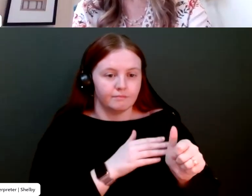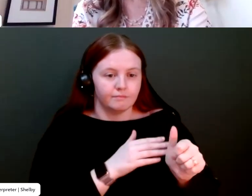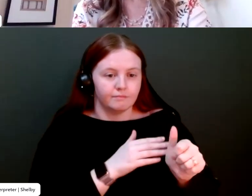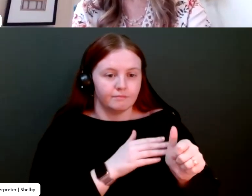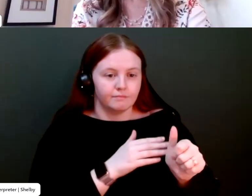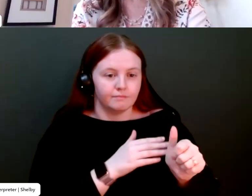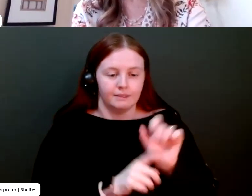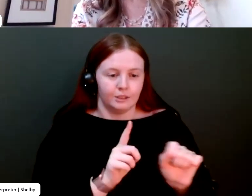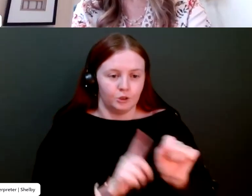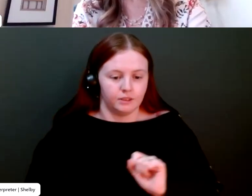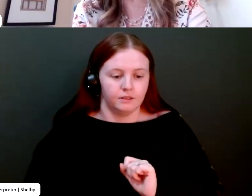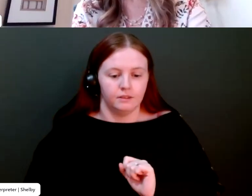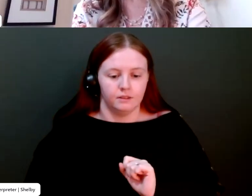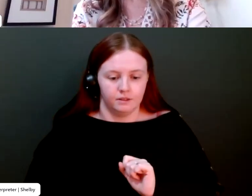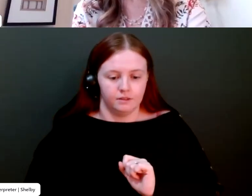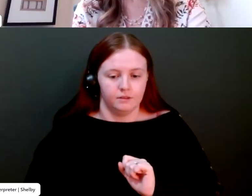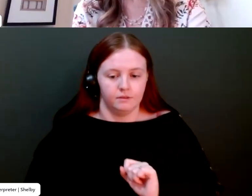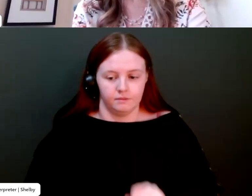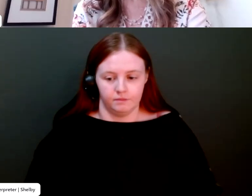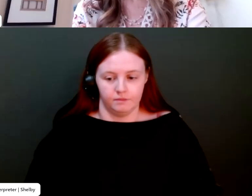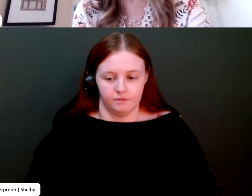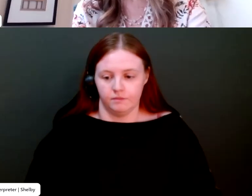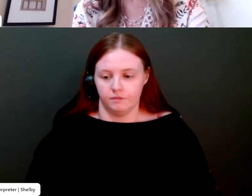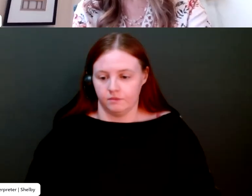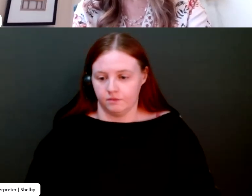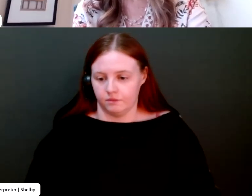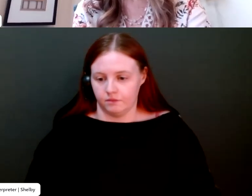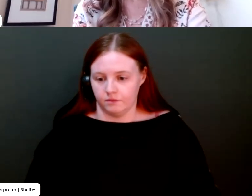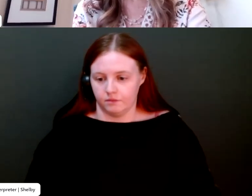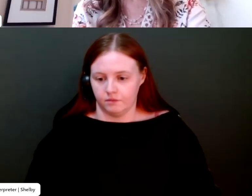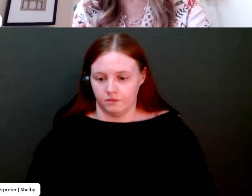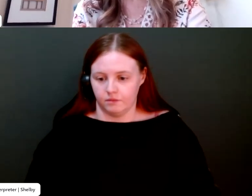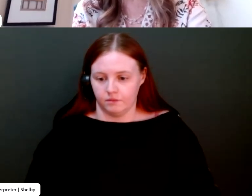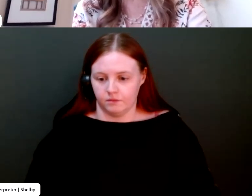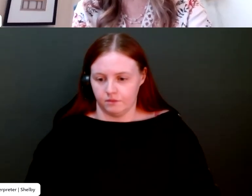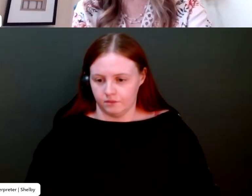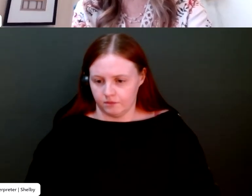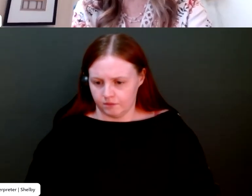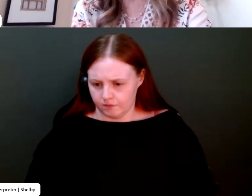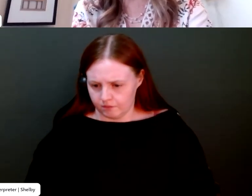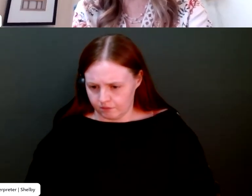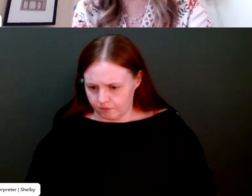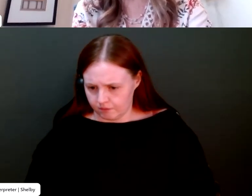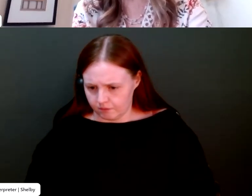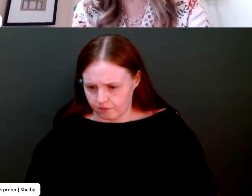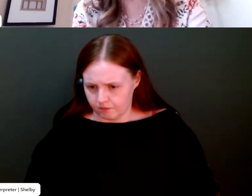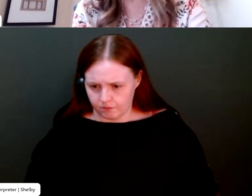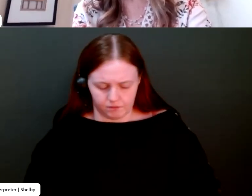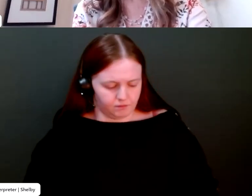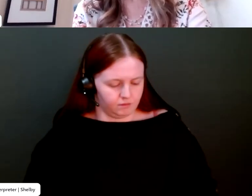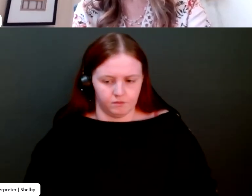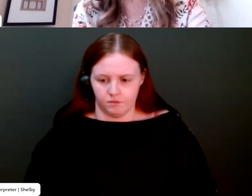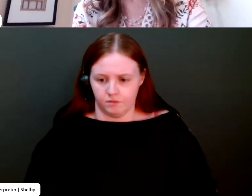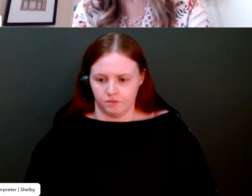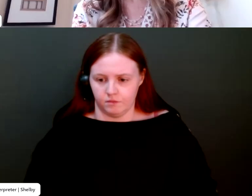Yes. And so obviously, Elder Abuse Prevention Ontario is a phenomenal resource. I just need to,